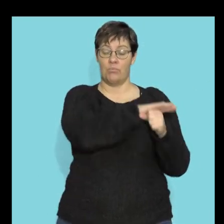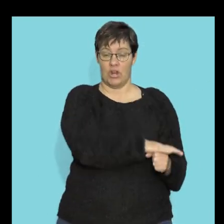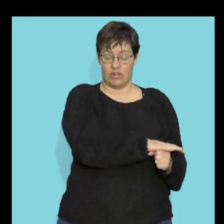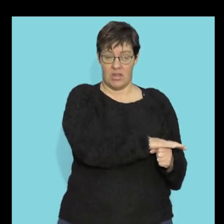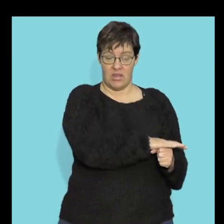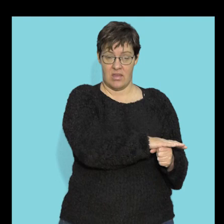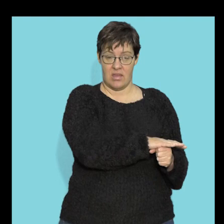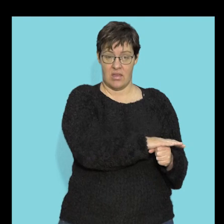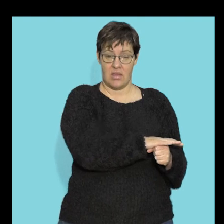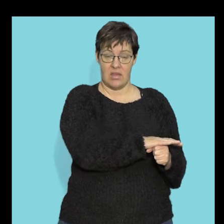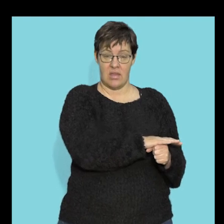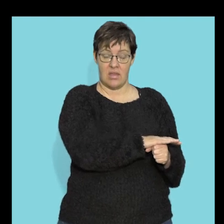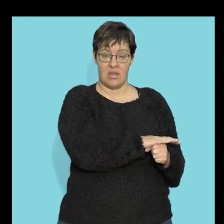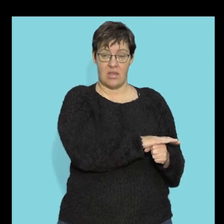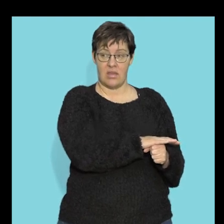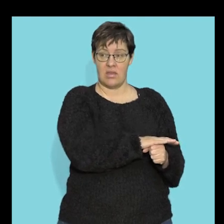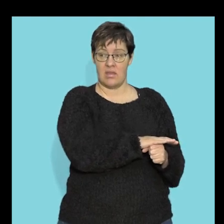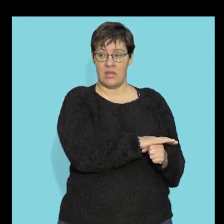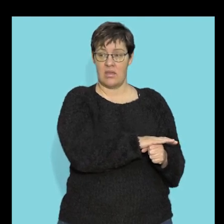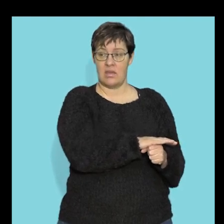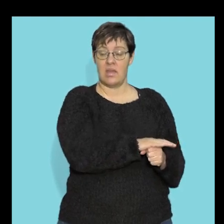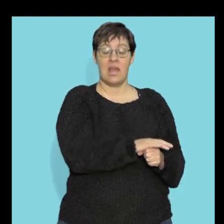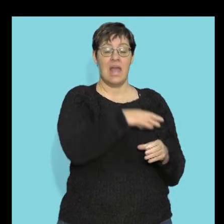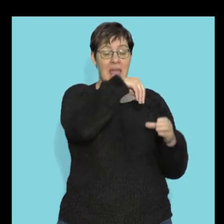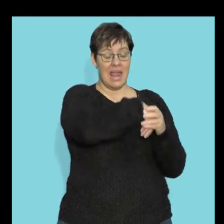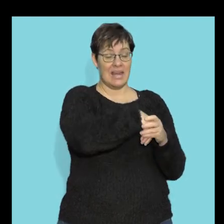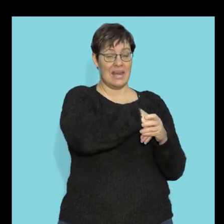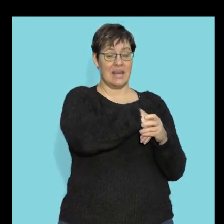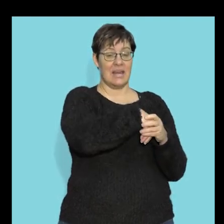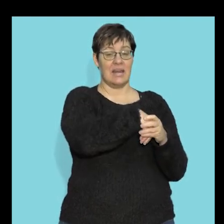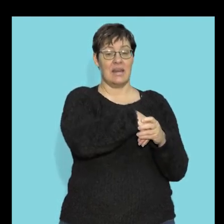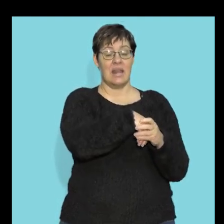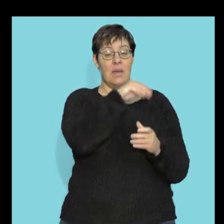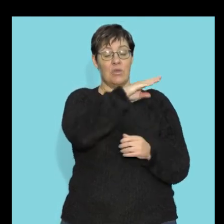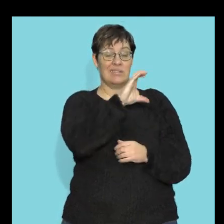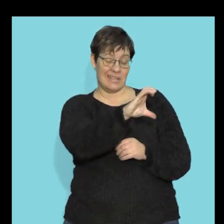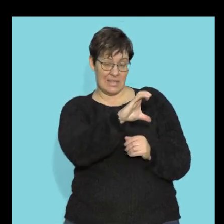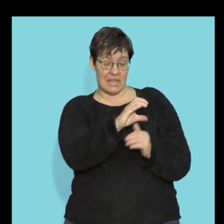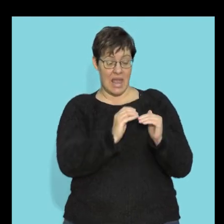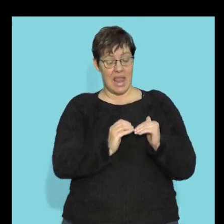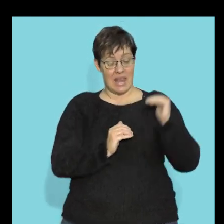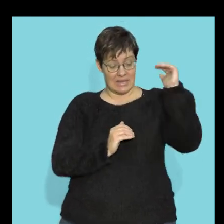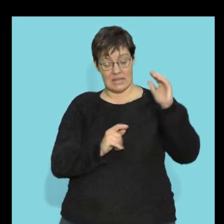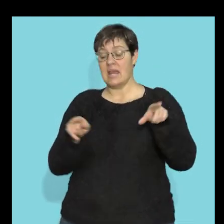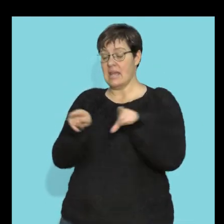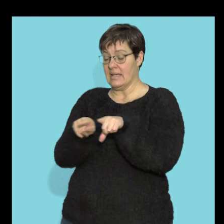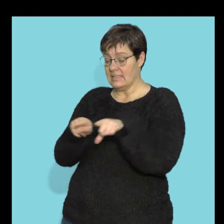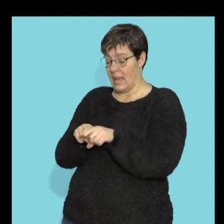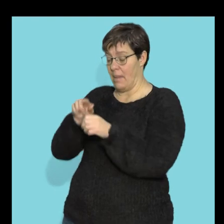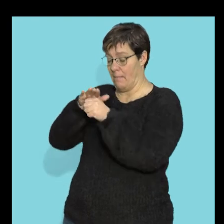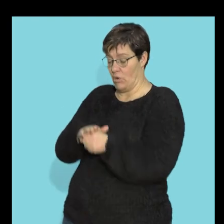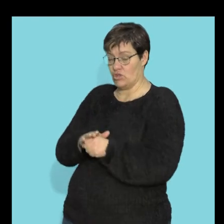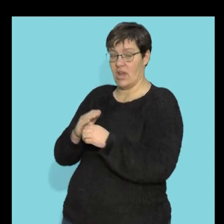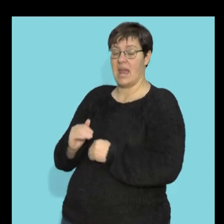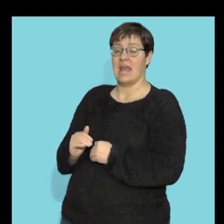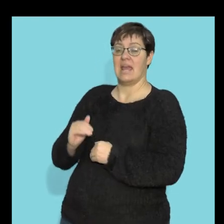pressure in the buccal, I'm just going to put the BC cavity increases, so